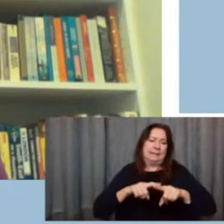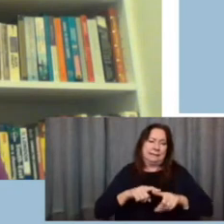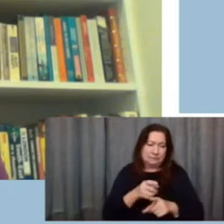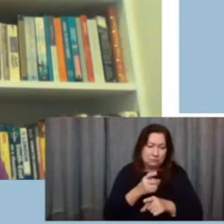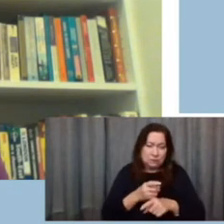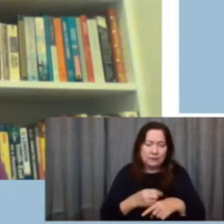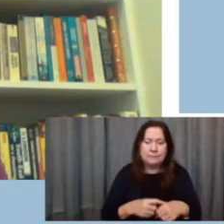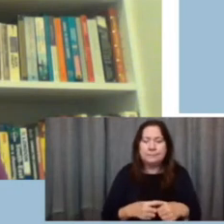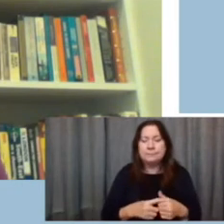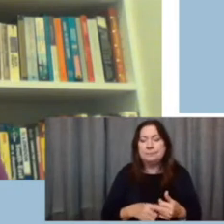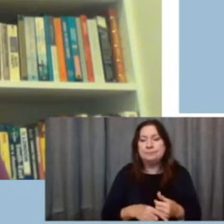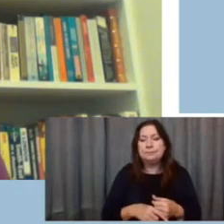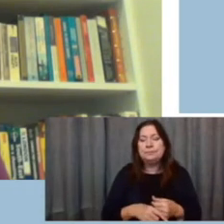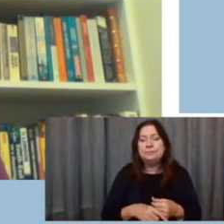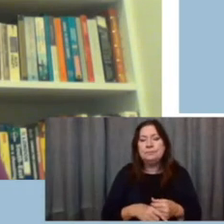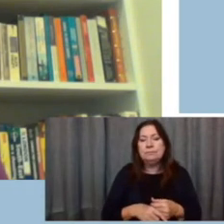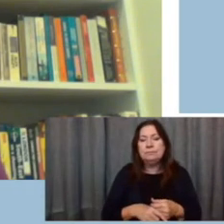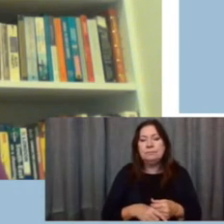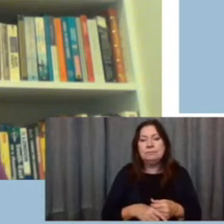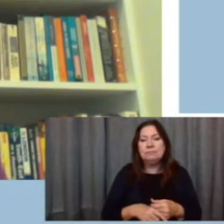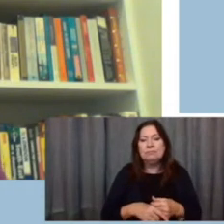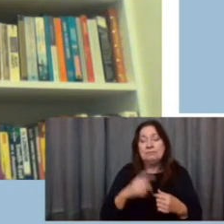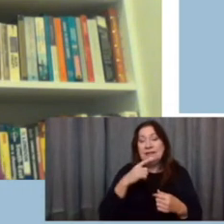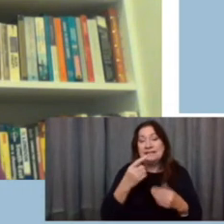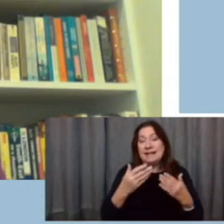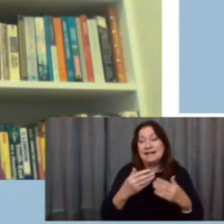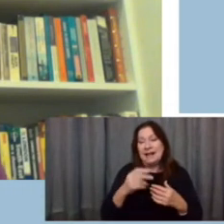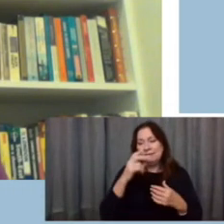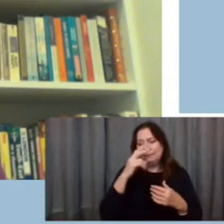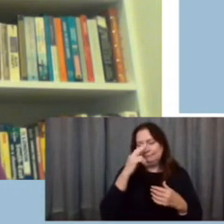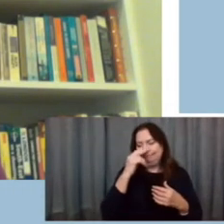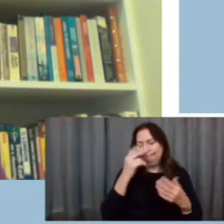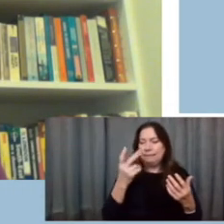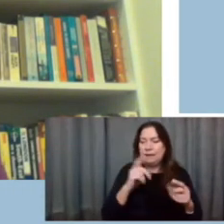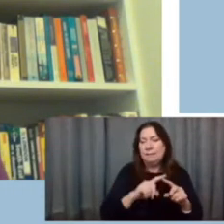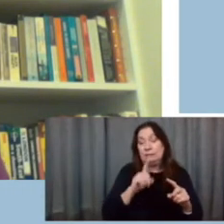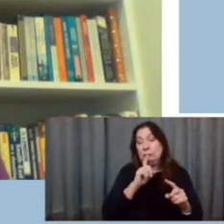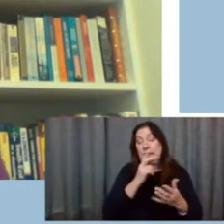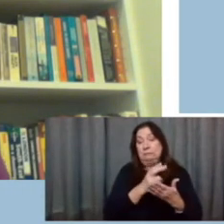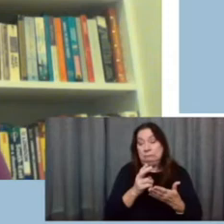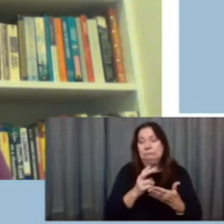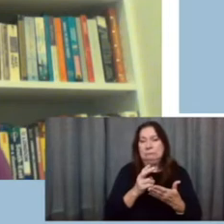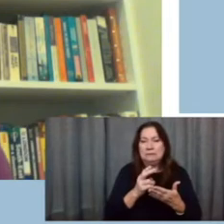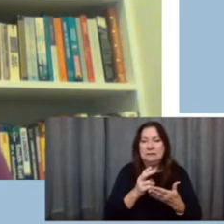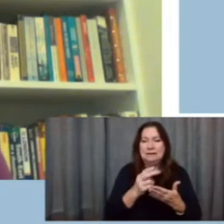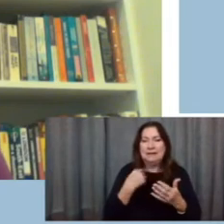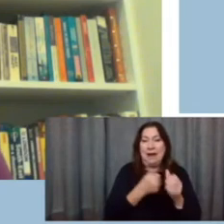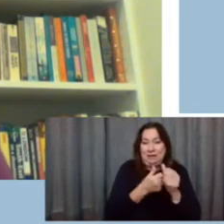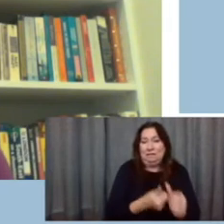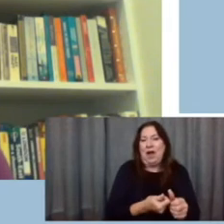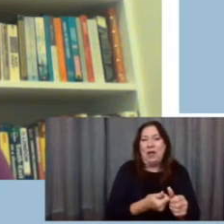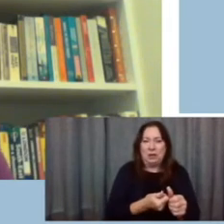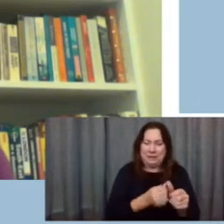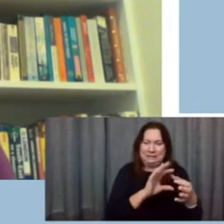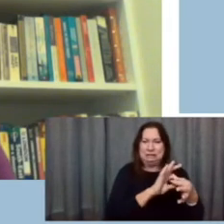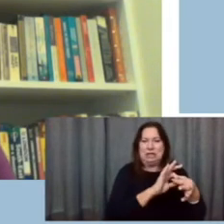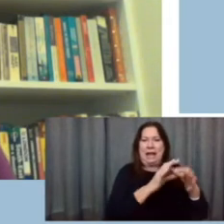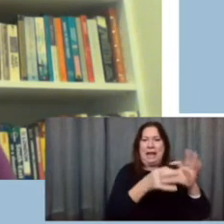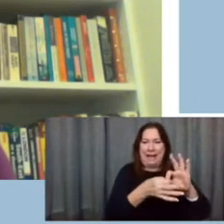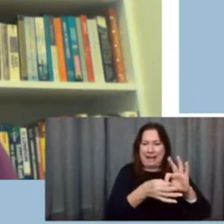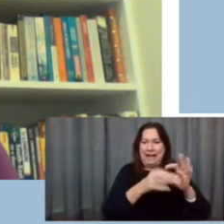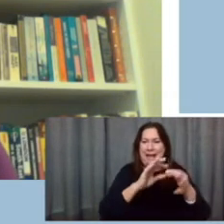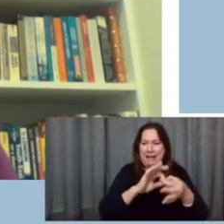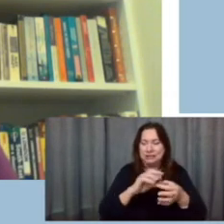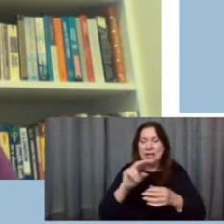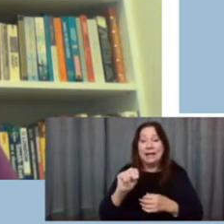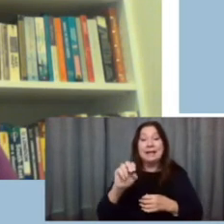And so, I say this kind of in humor, but it is literally true that I've literally followed these chains. And so NSF, if you're